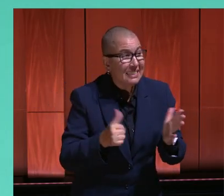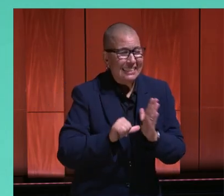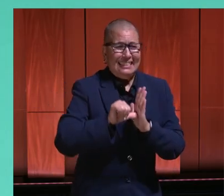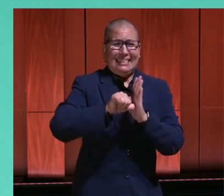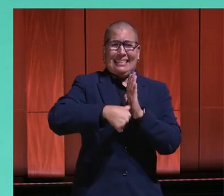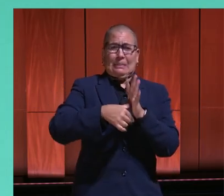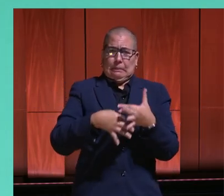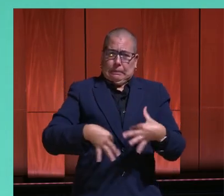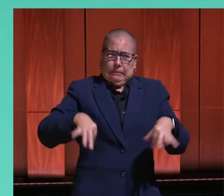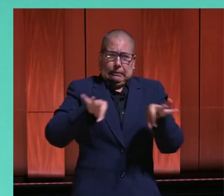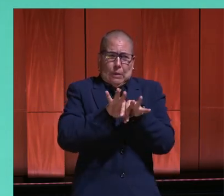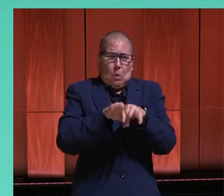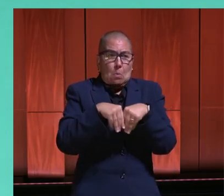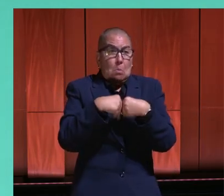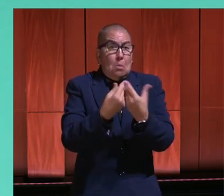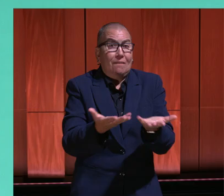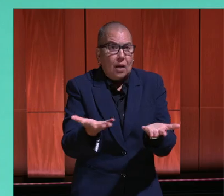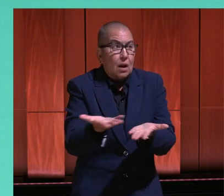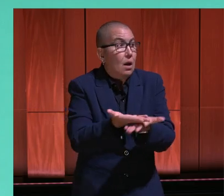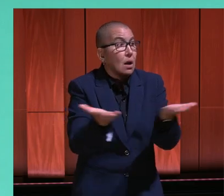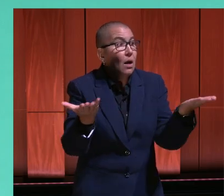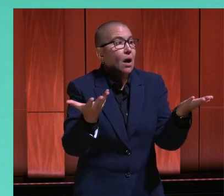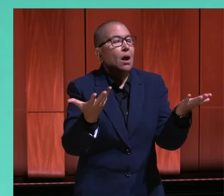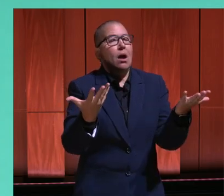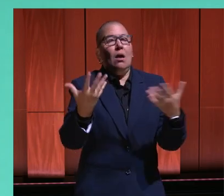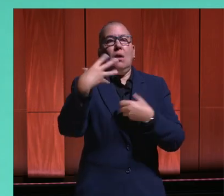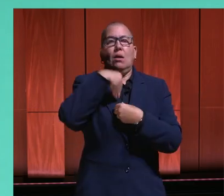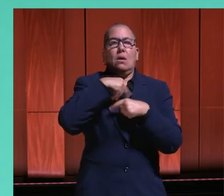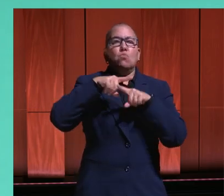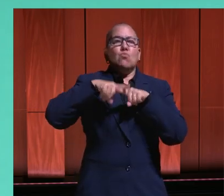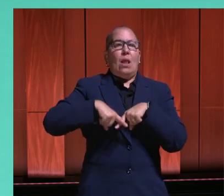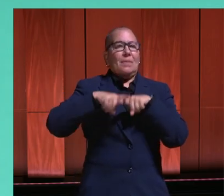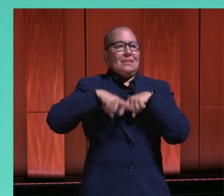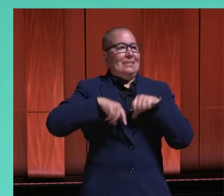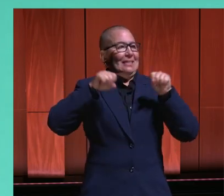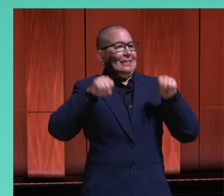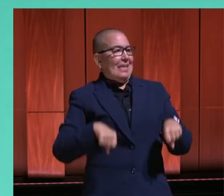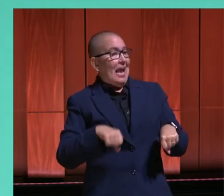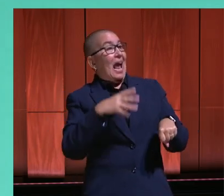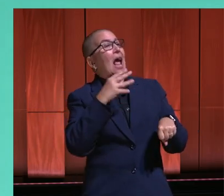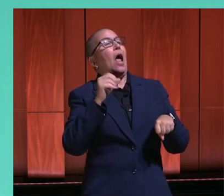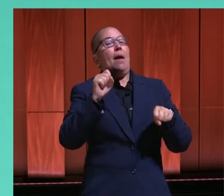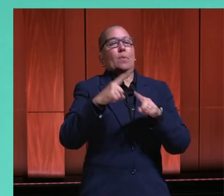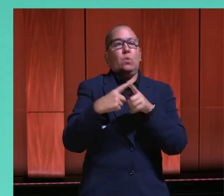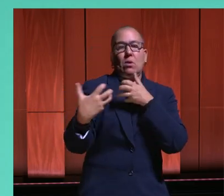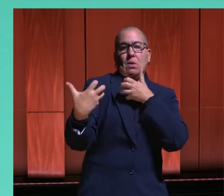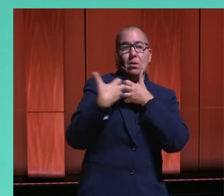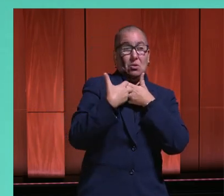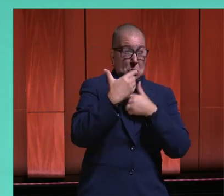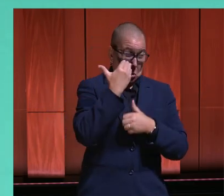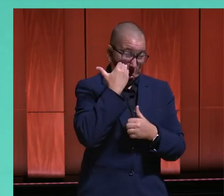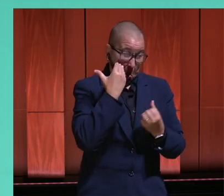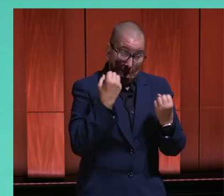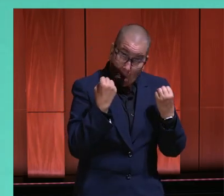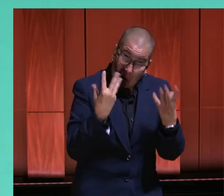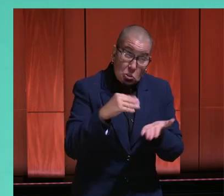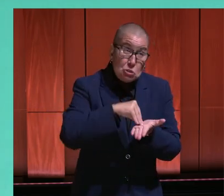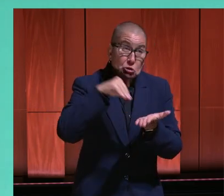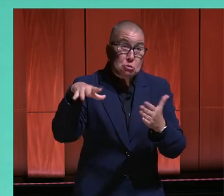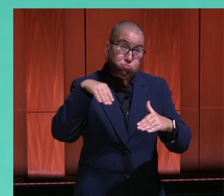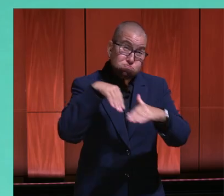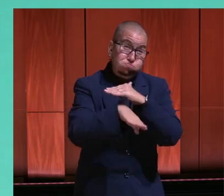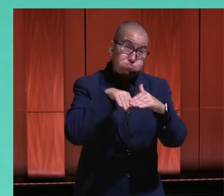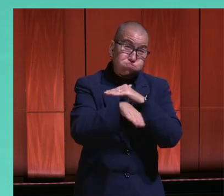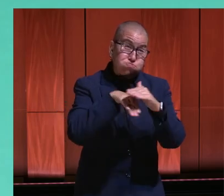reliability, scalability, and just make sure our services are operational at all times. A&M is